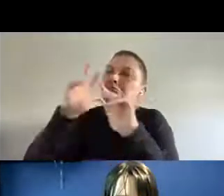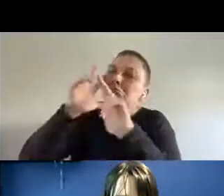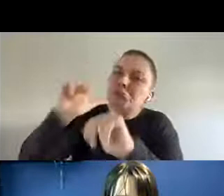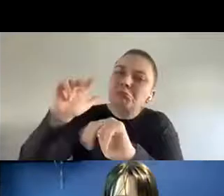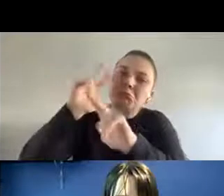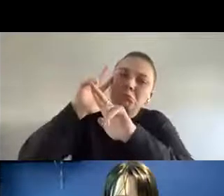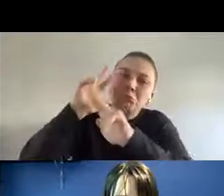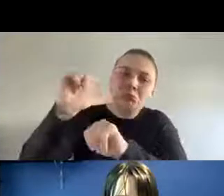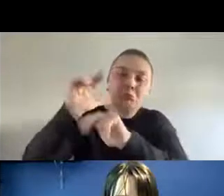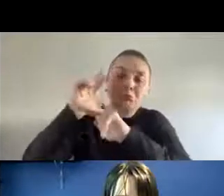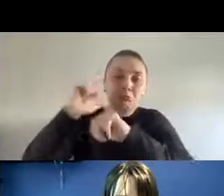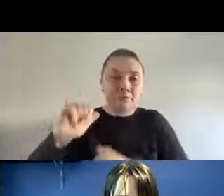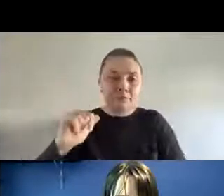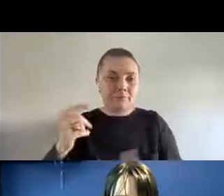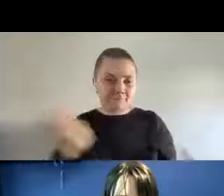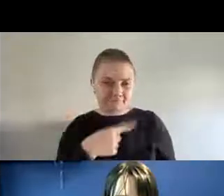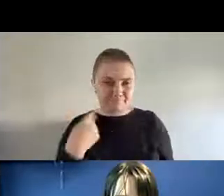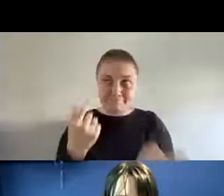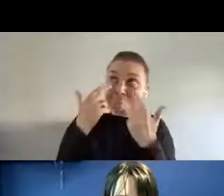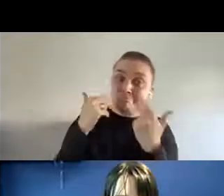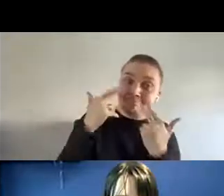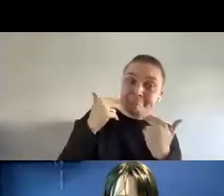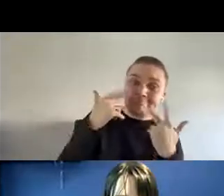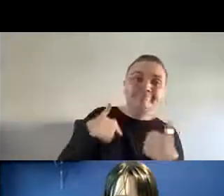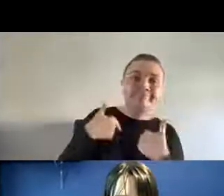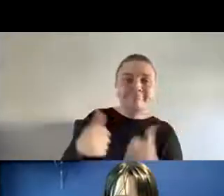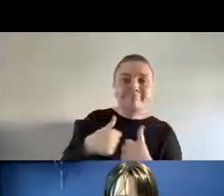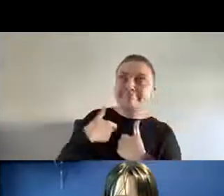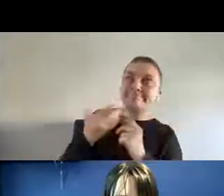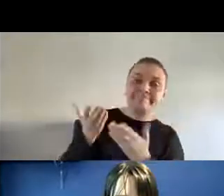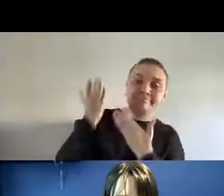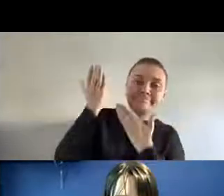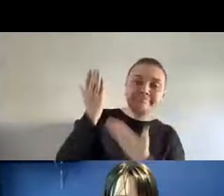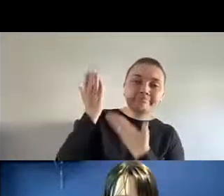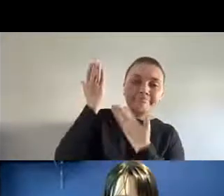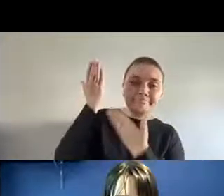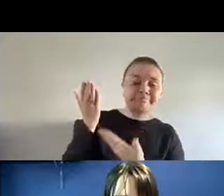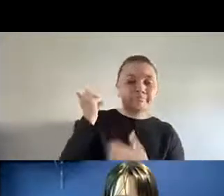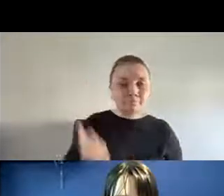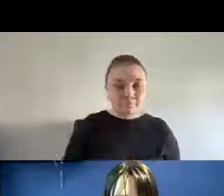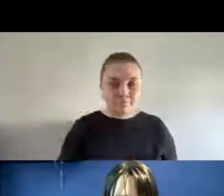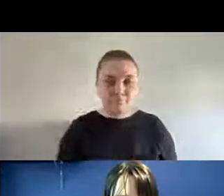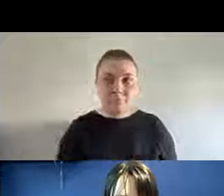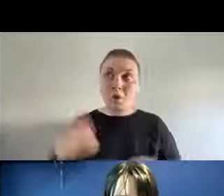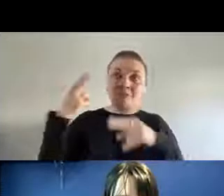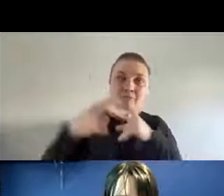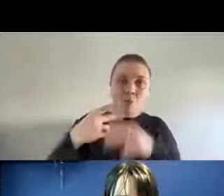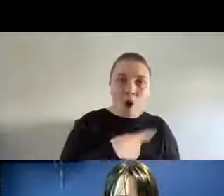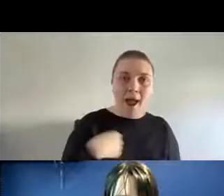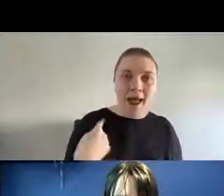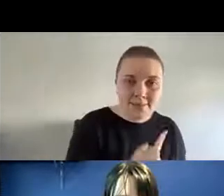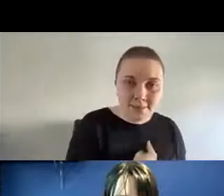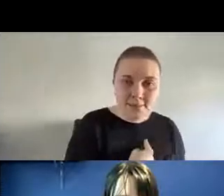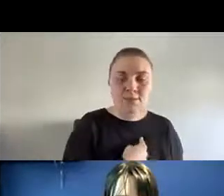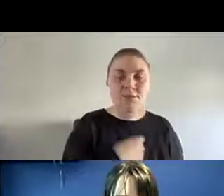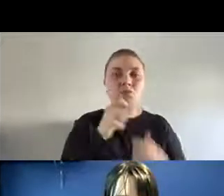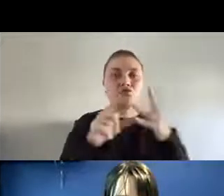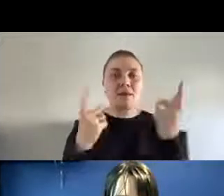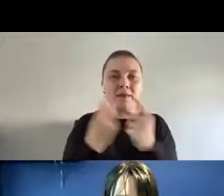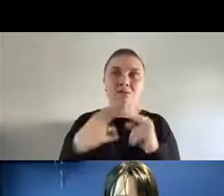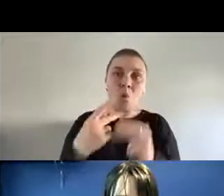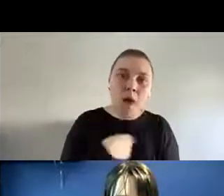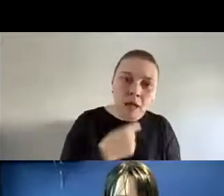us and to do all these things for us, which we know is quite,